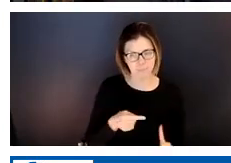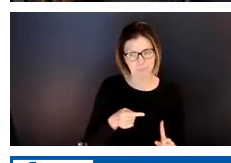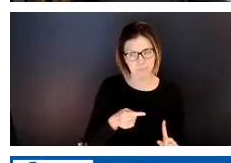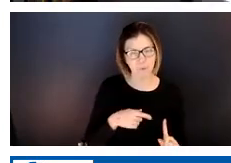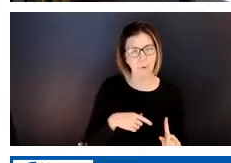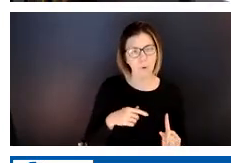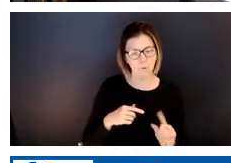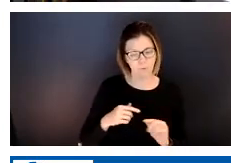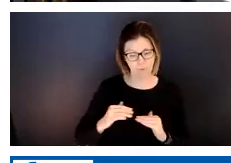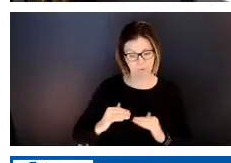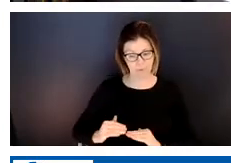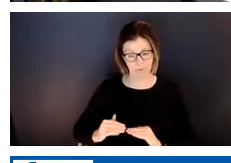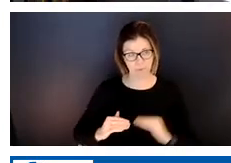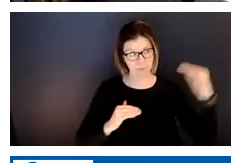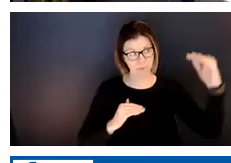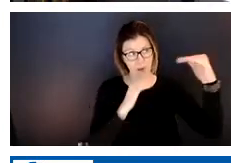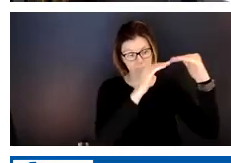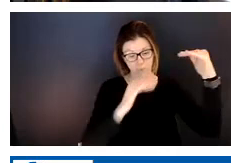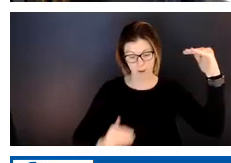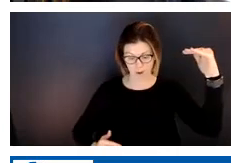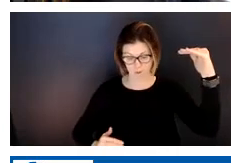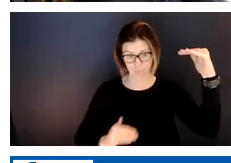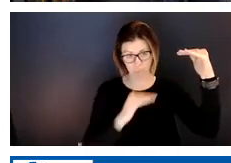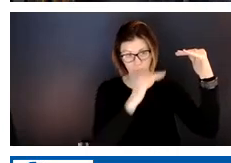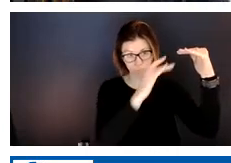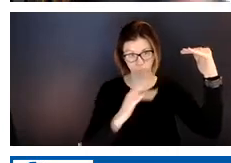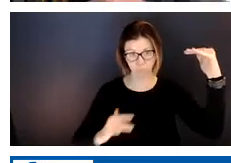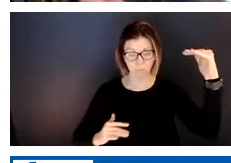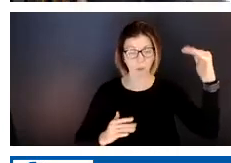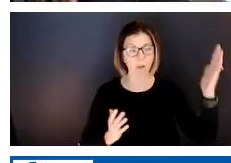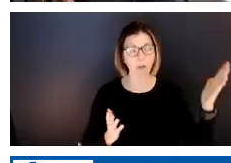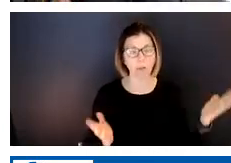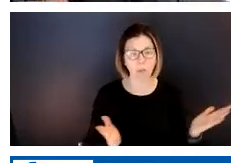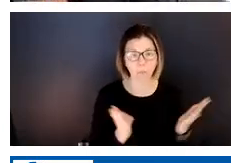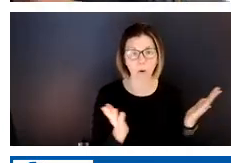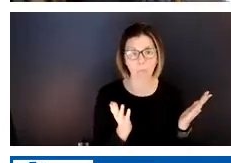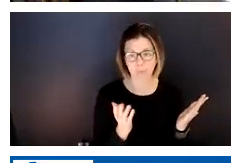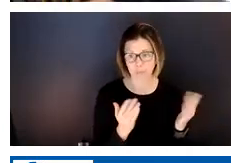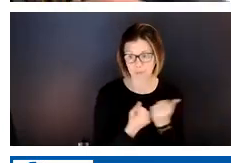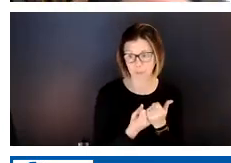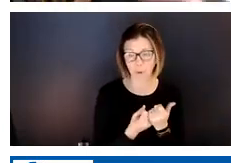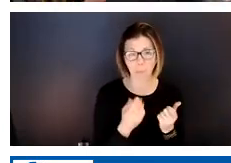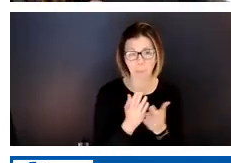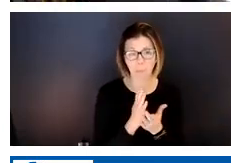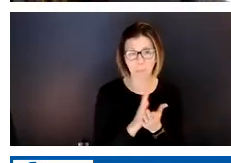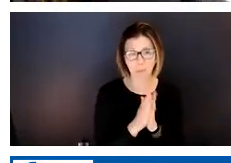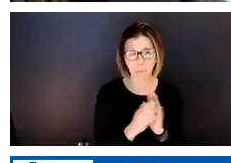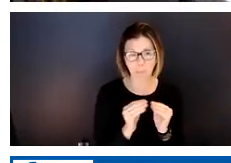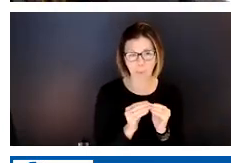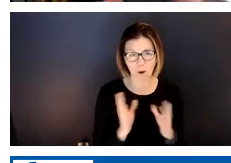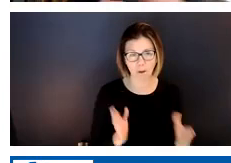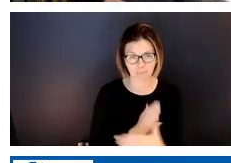from top to bottom, our prompting support becomes more invasive and